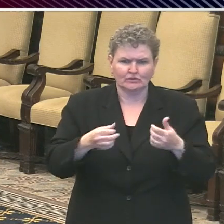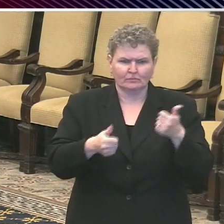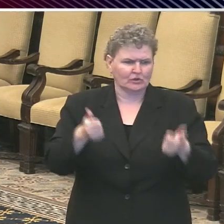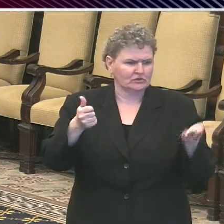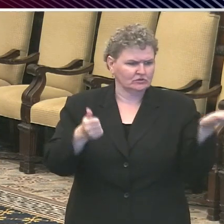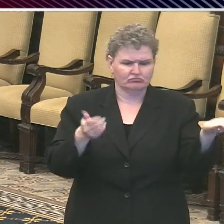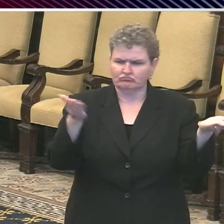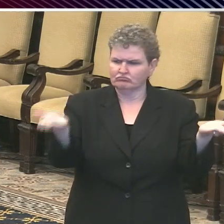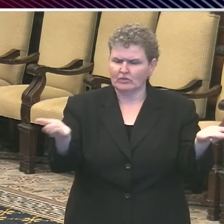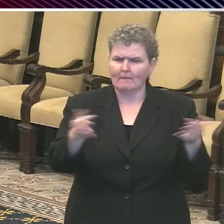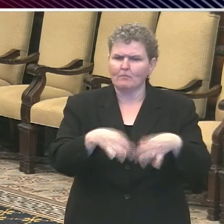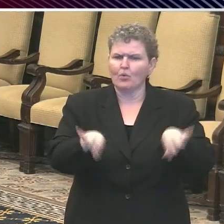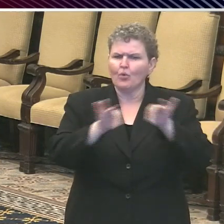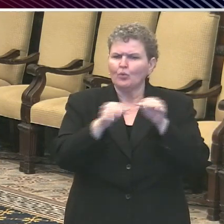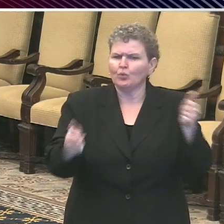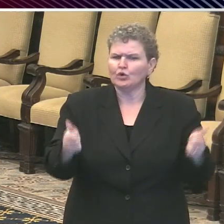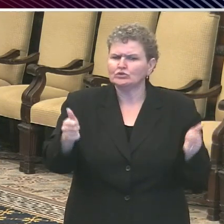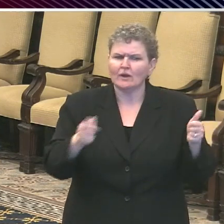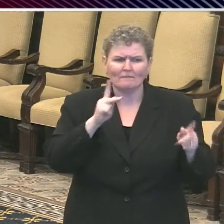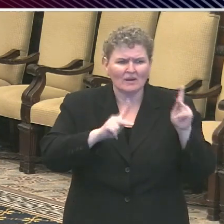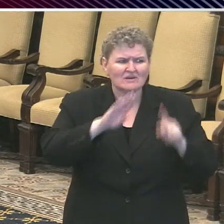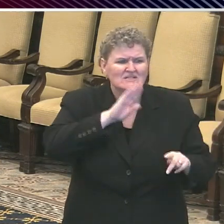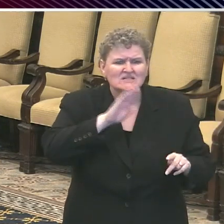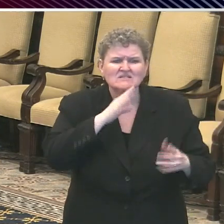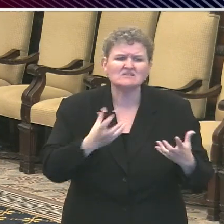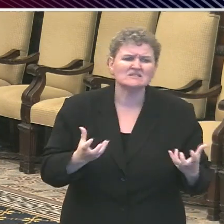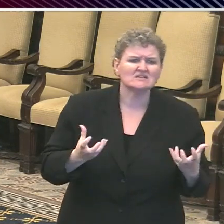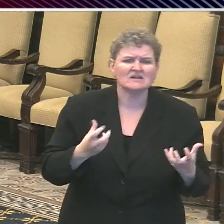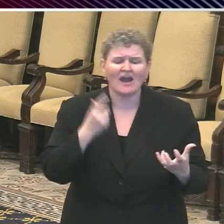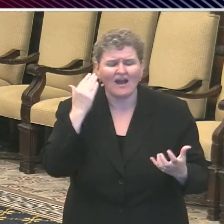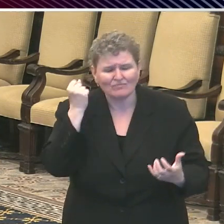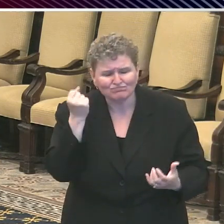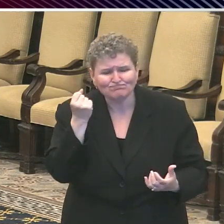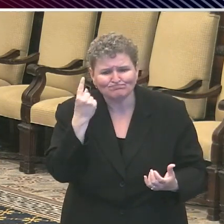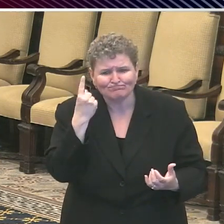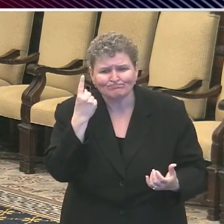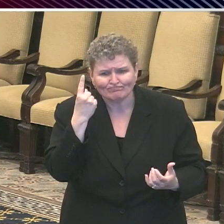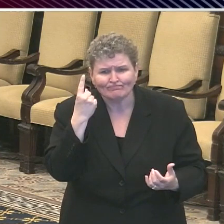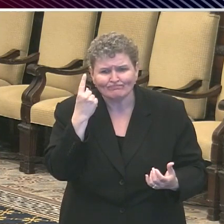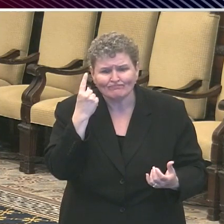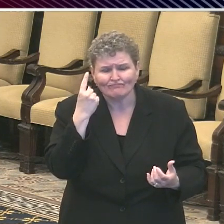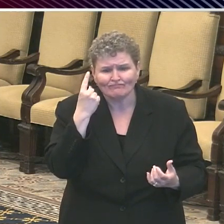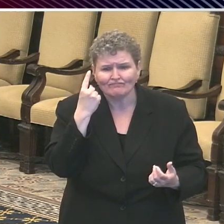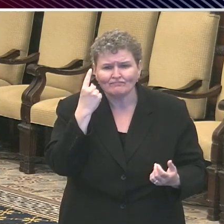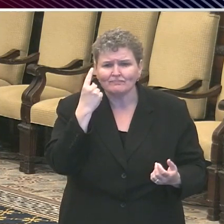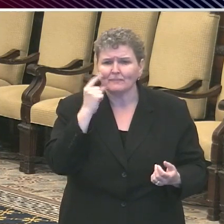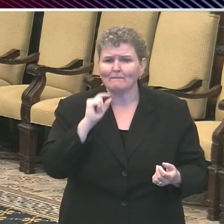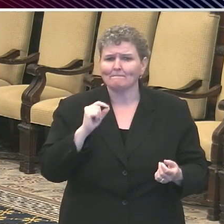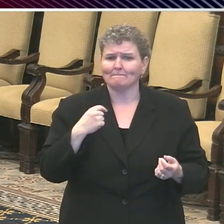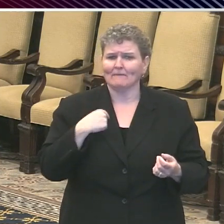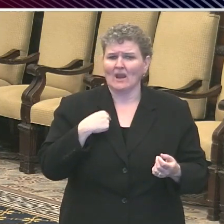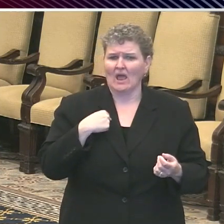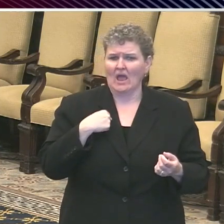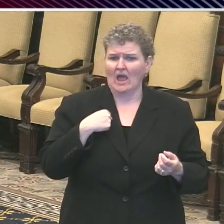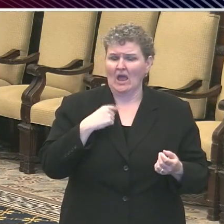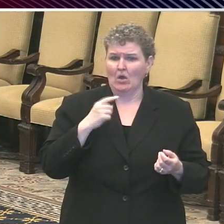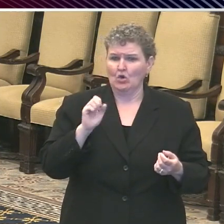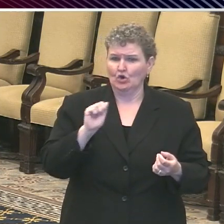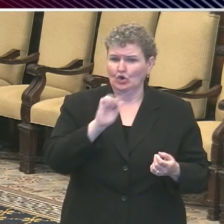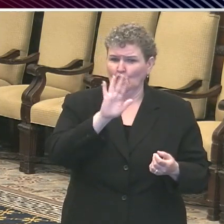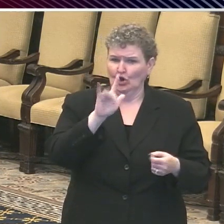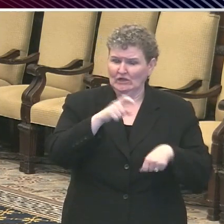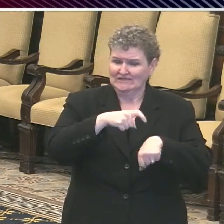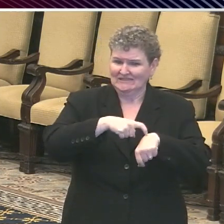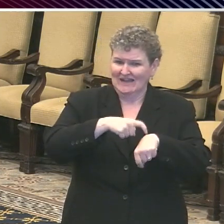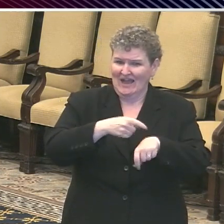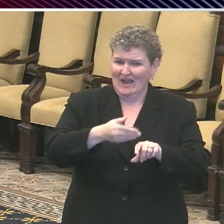not, from the very beginning of this situation, or almost from the very beginning, because I was a little off base in the early stages of it, and we decided to